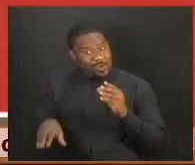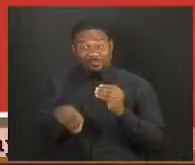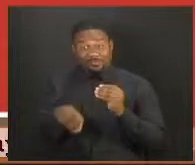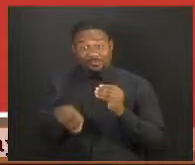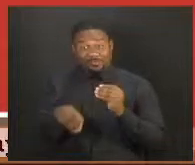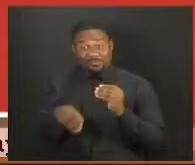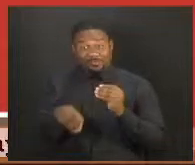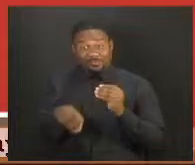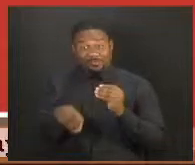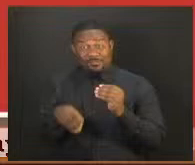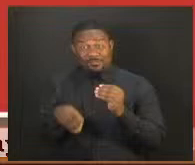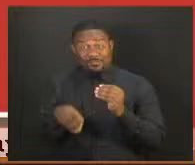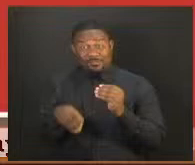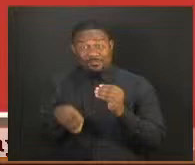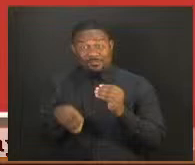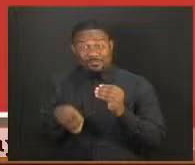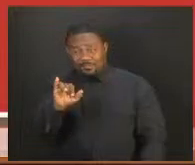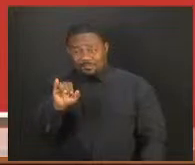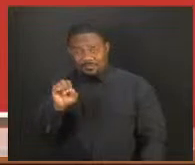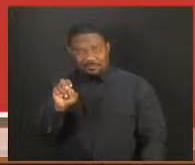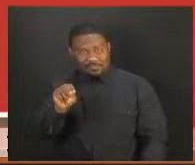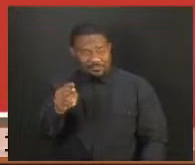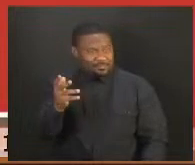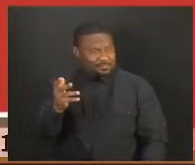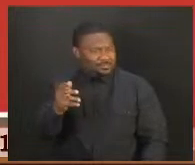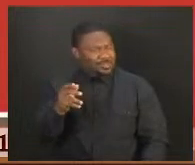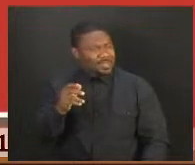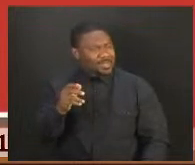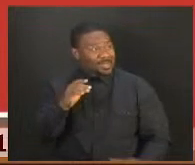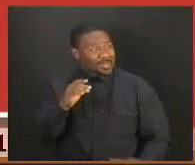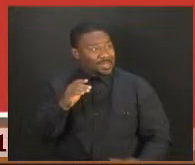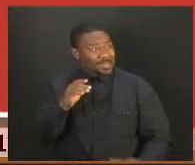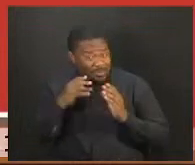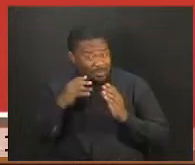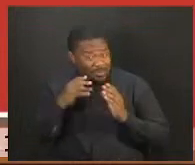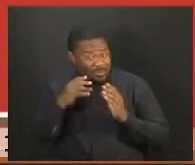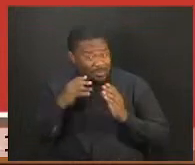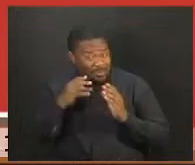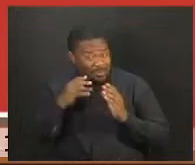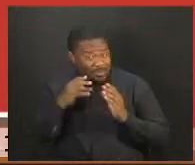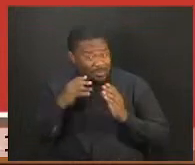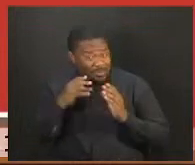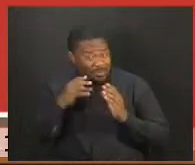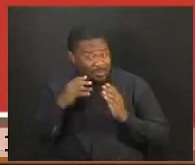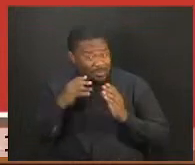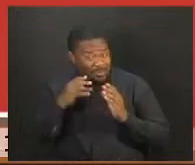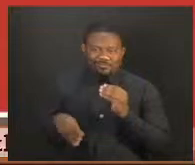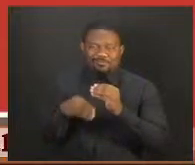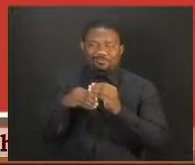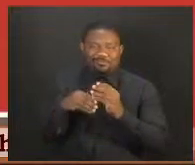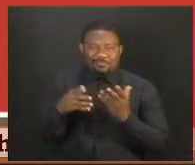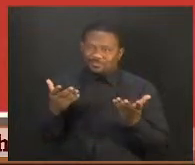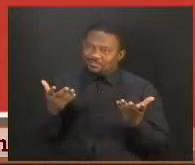The communication is that he's been assigned the responsibility of